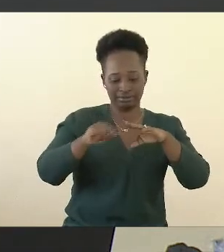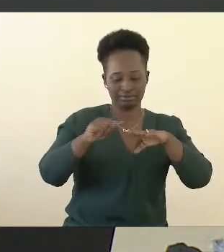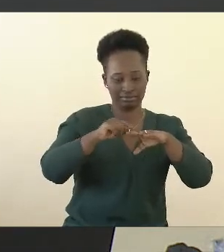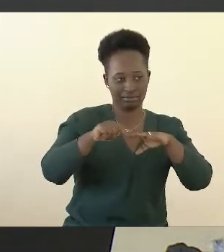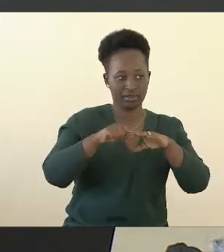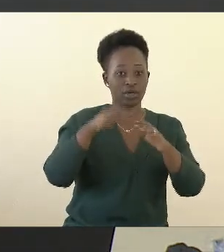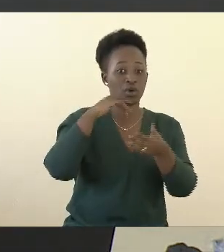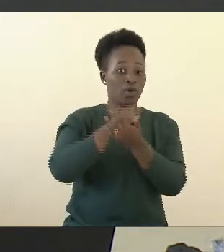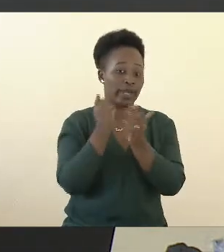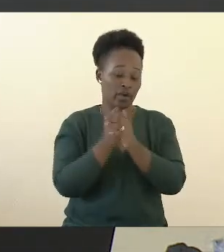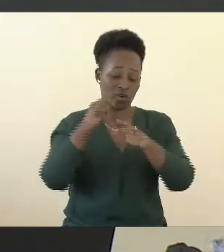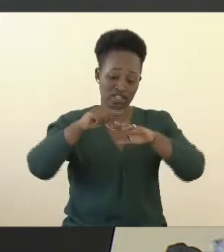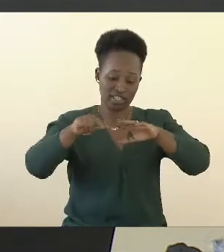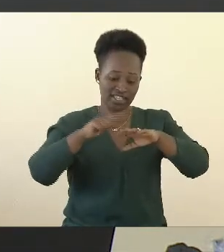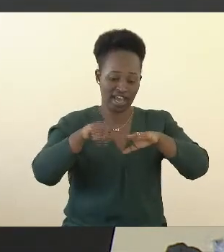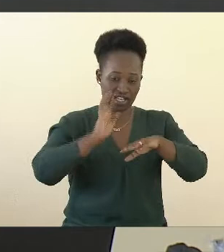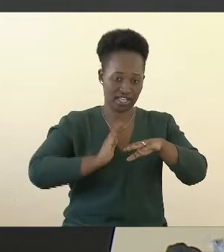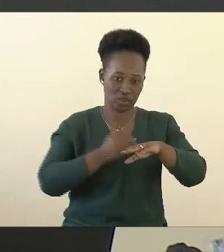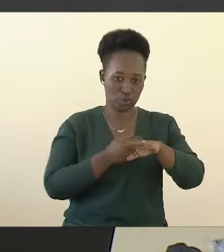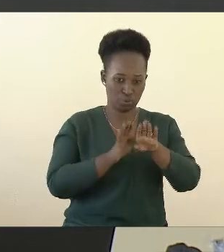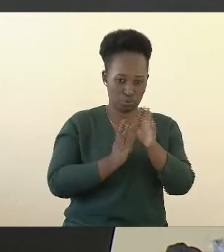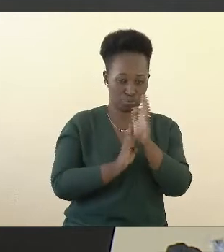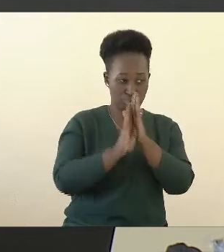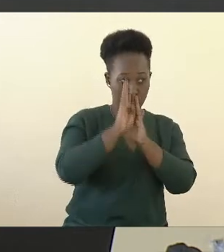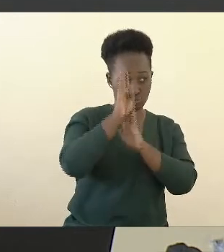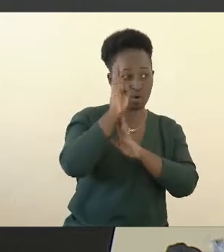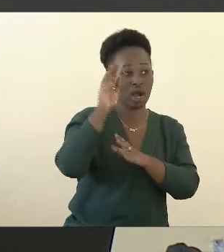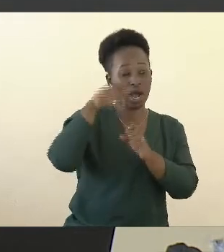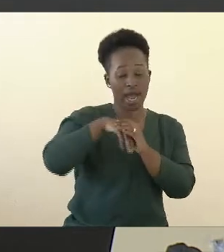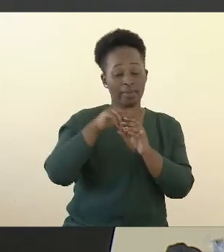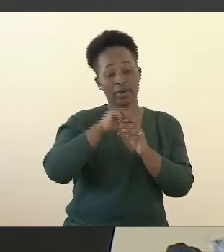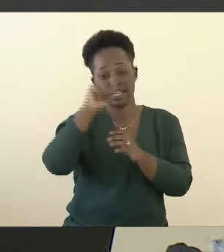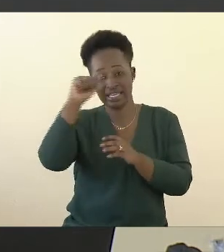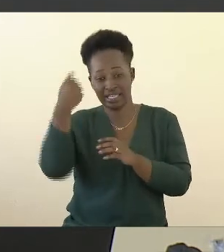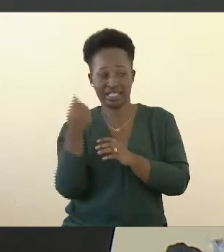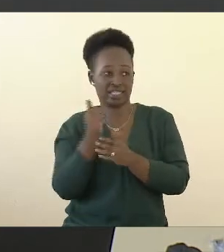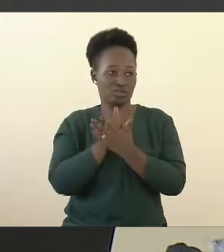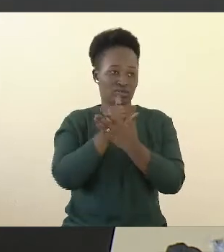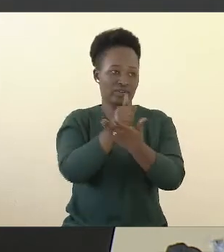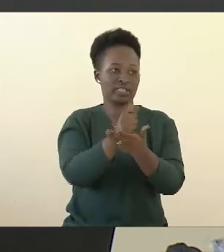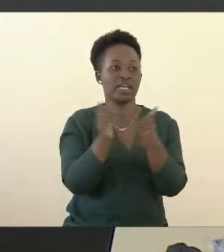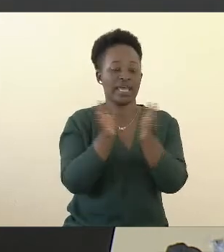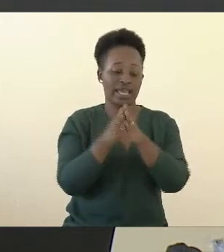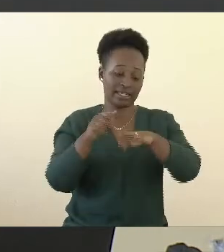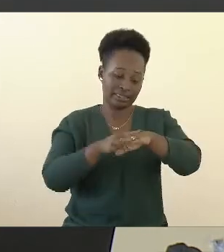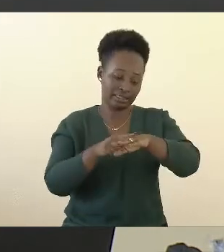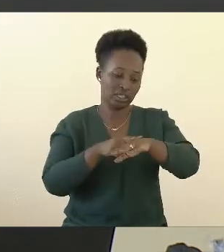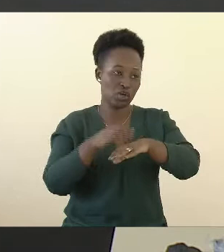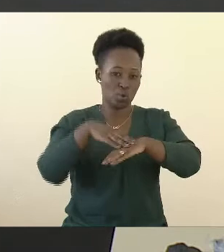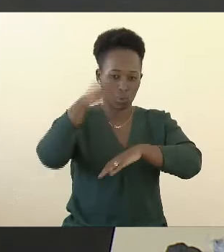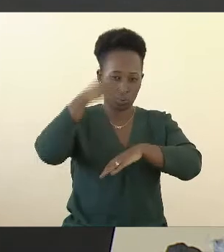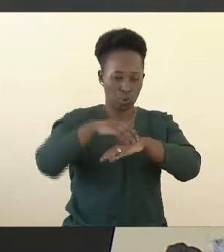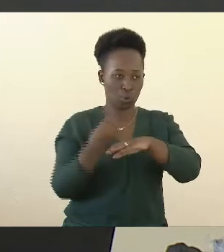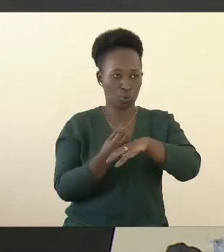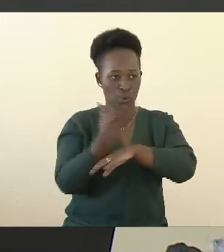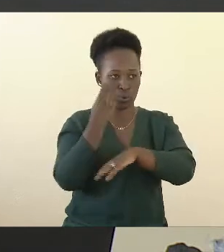protein substance which is called keratin. And also, for the hair to be raised on our skin, also is made up of